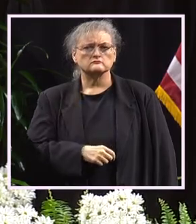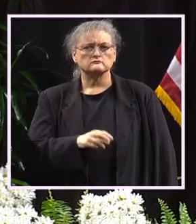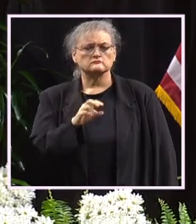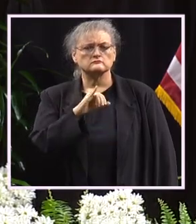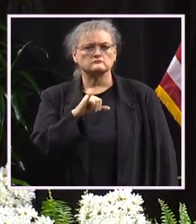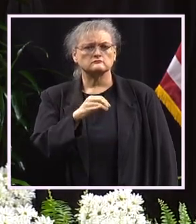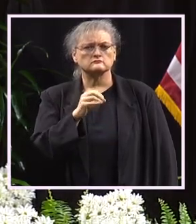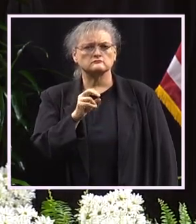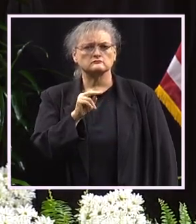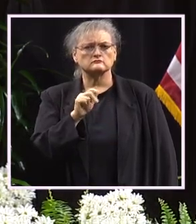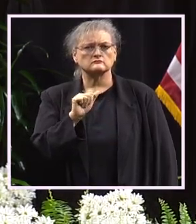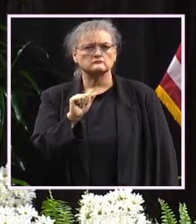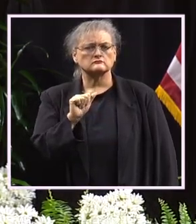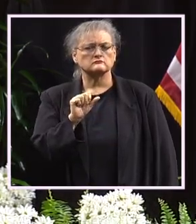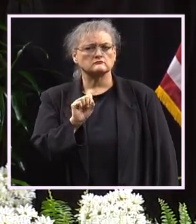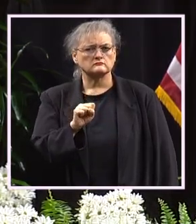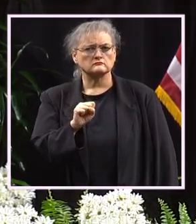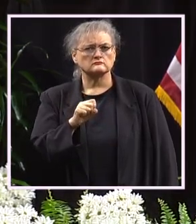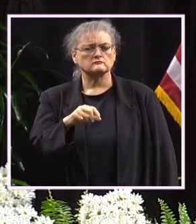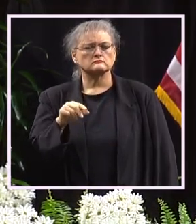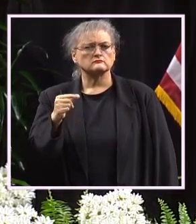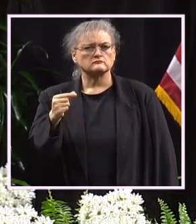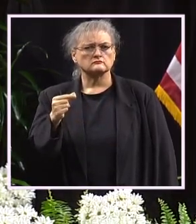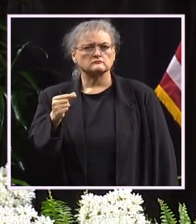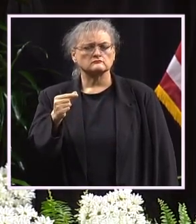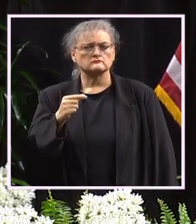Jonas David Guzman, magna cum laude.